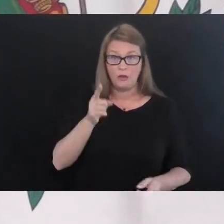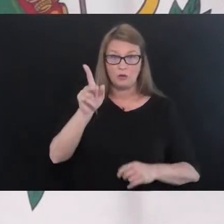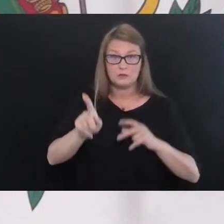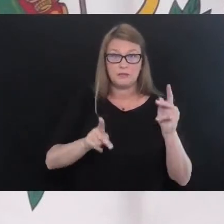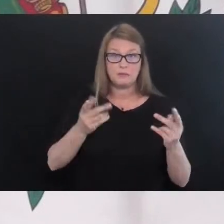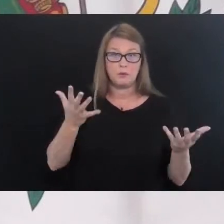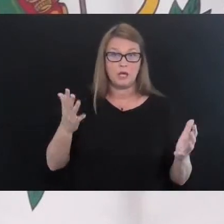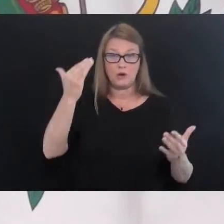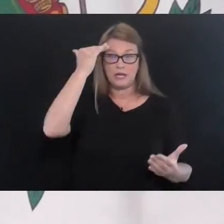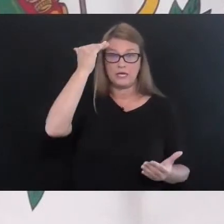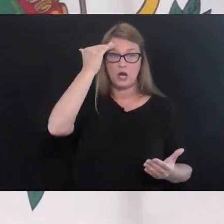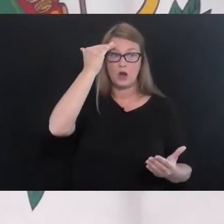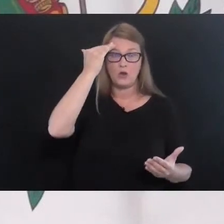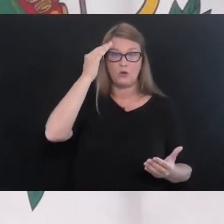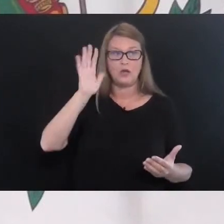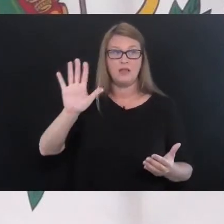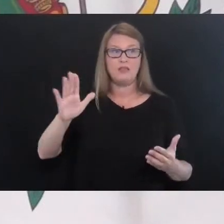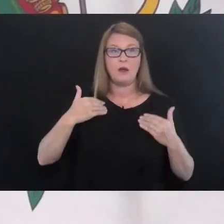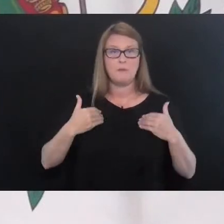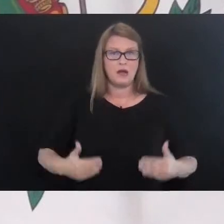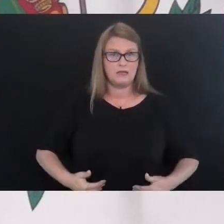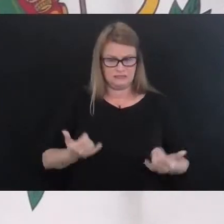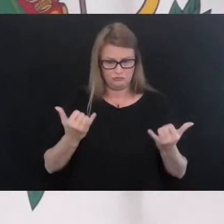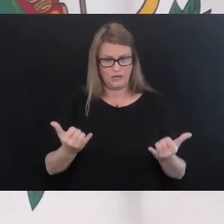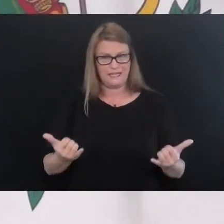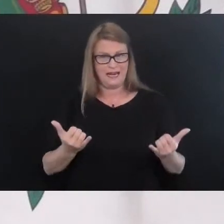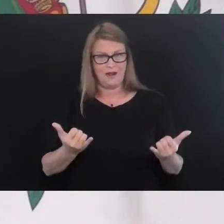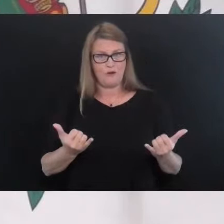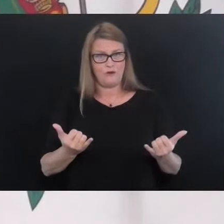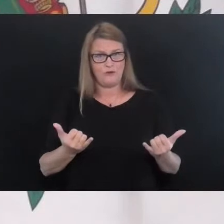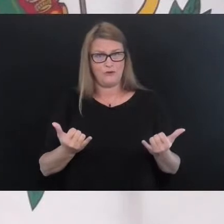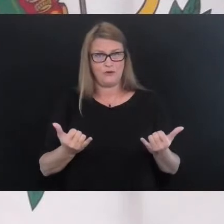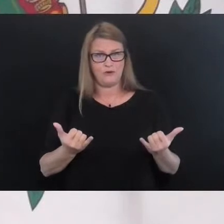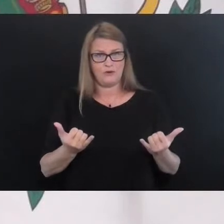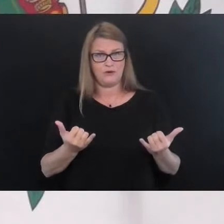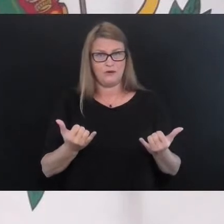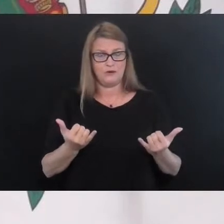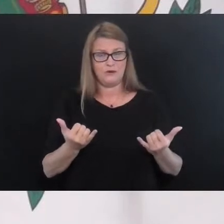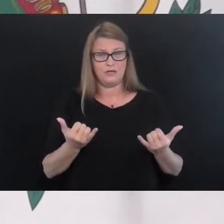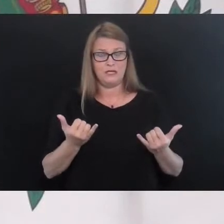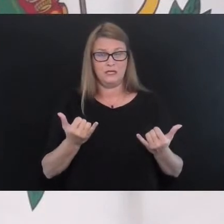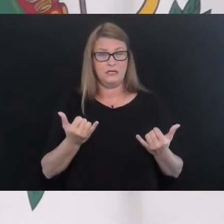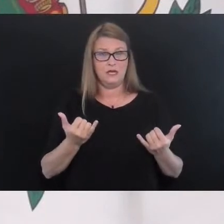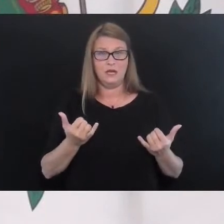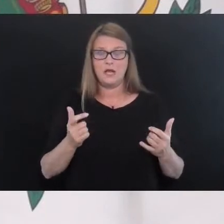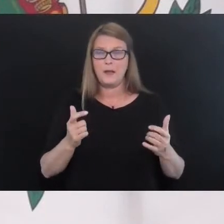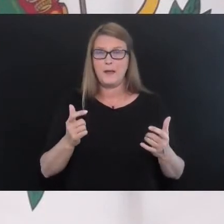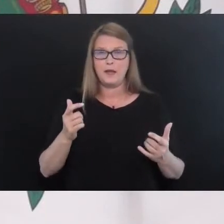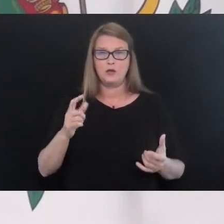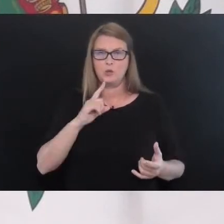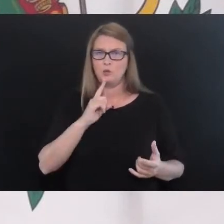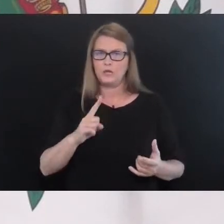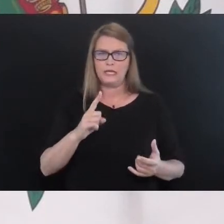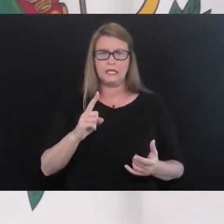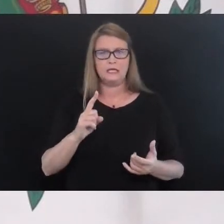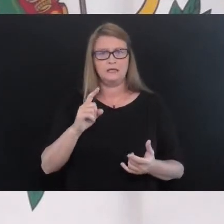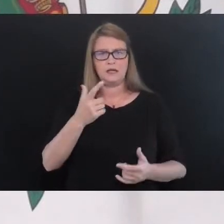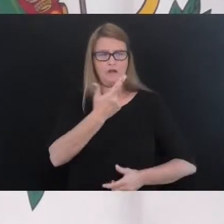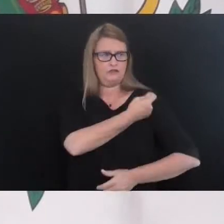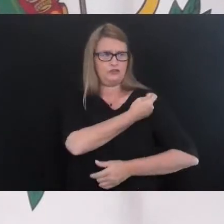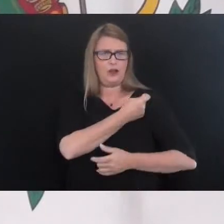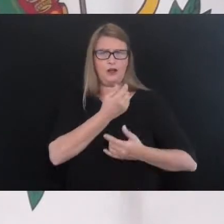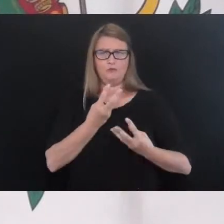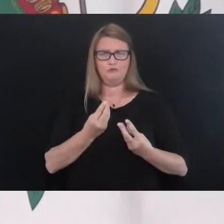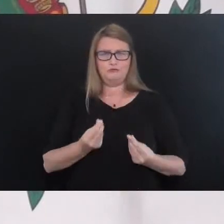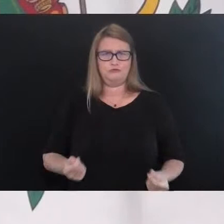any question that their immune systems now are tremendously reduced from when they got